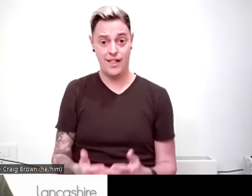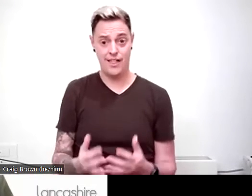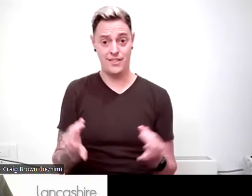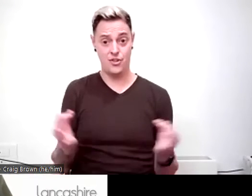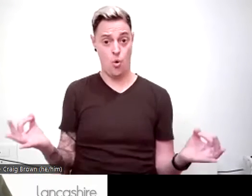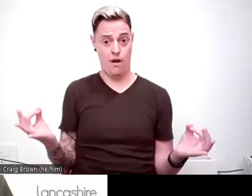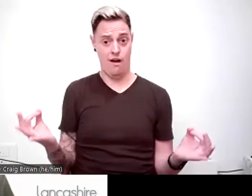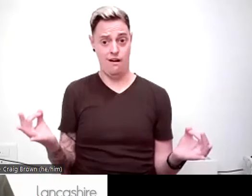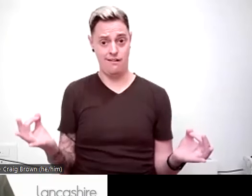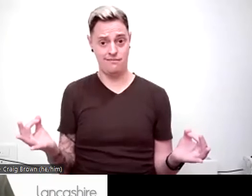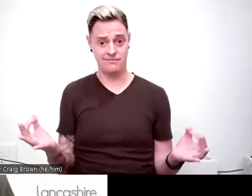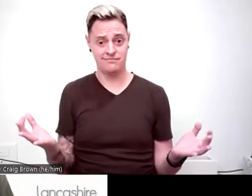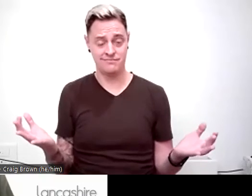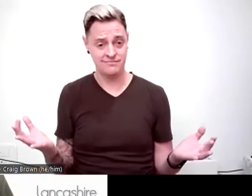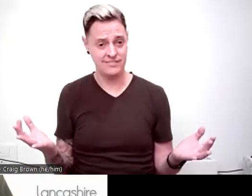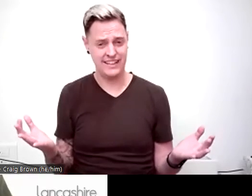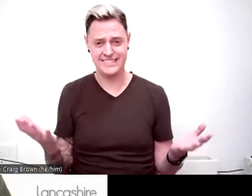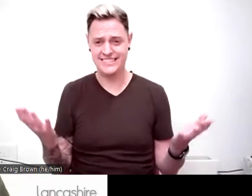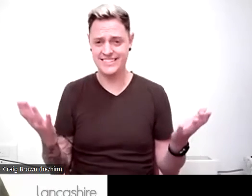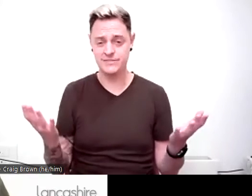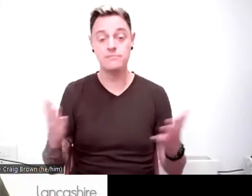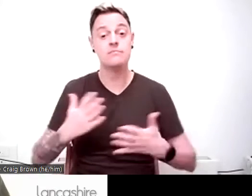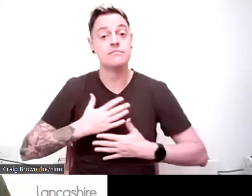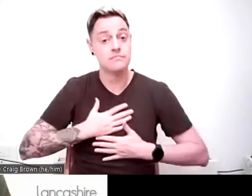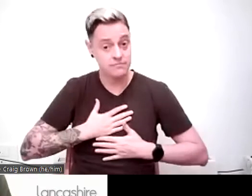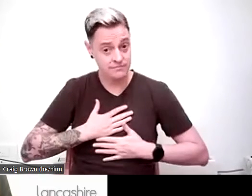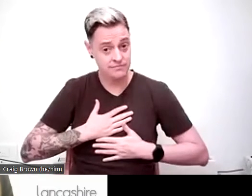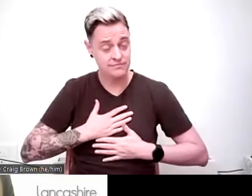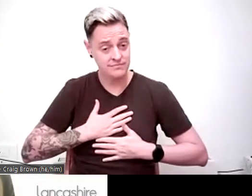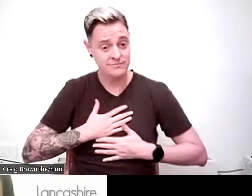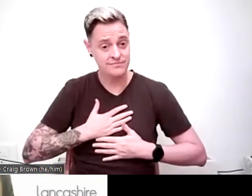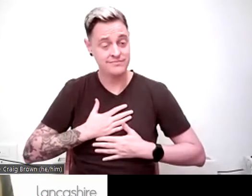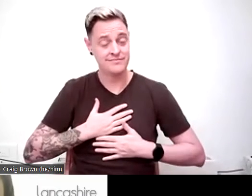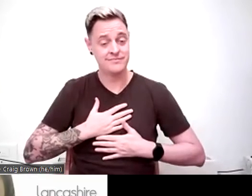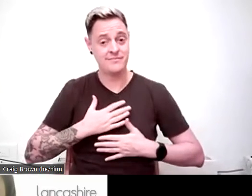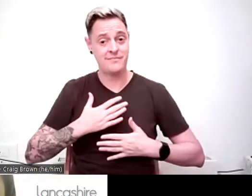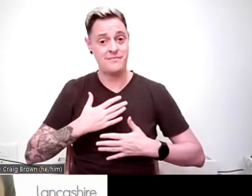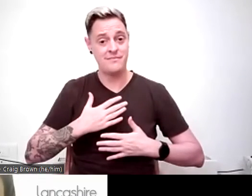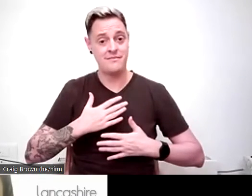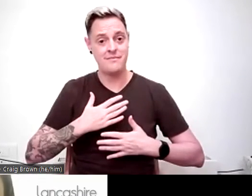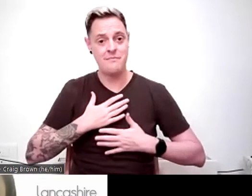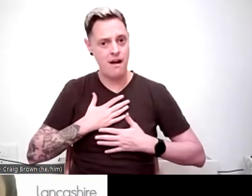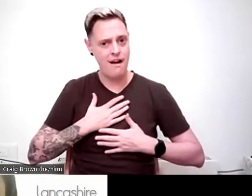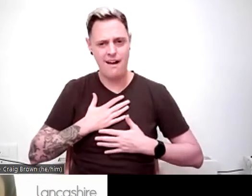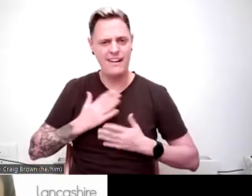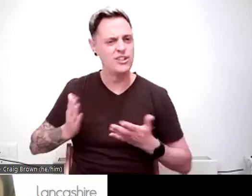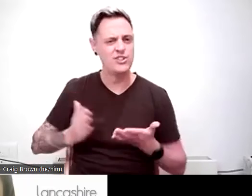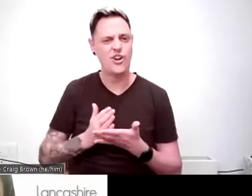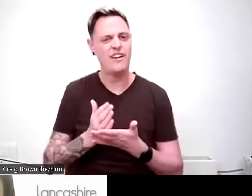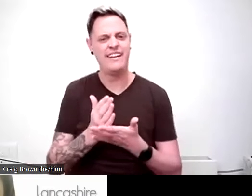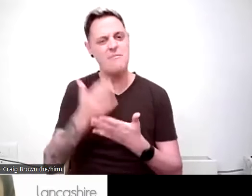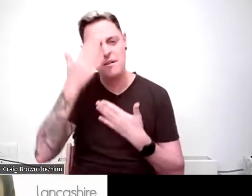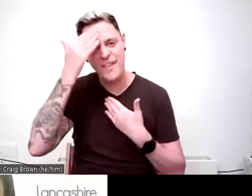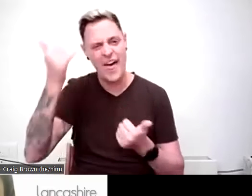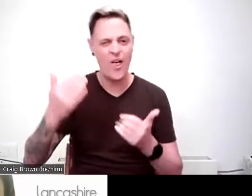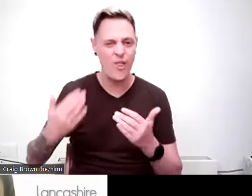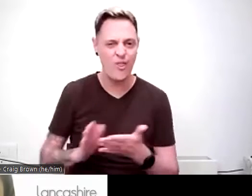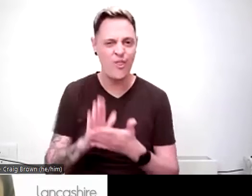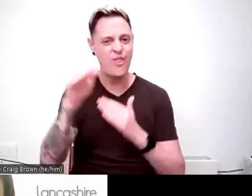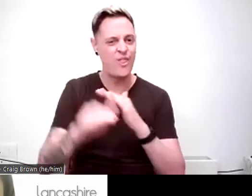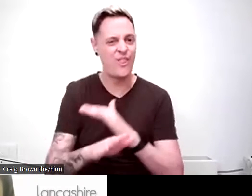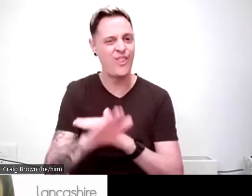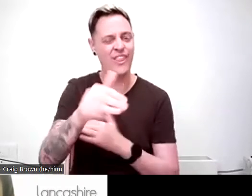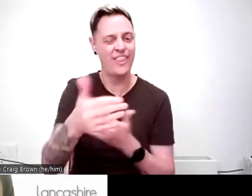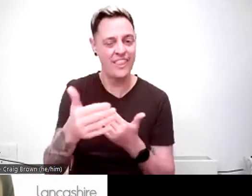know, so for me anyway, on my kind of healing journey, my journey with my mental health, it has been